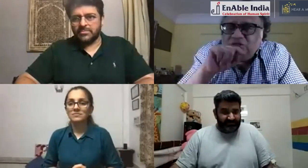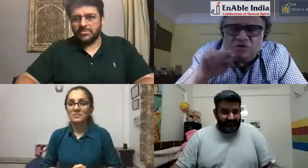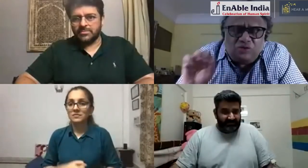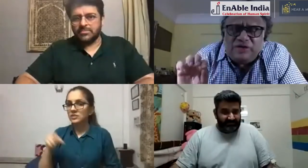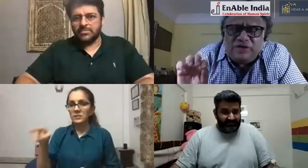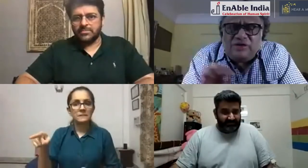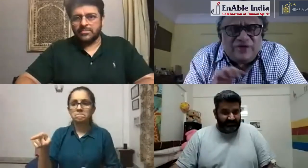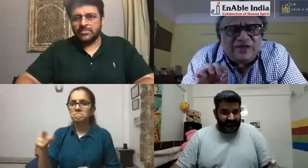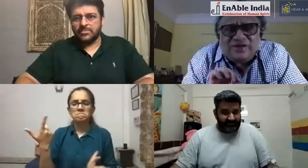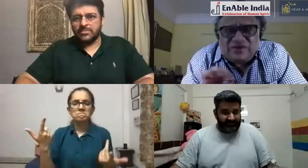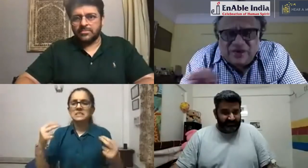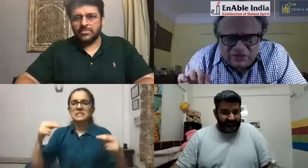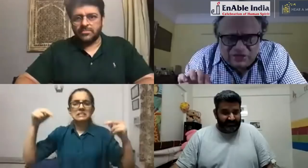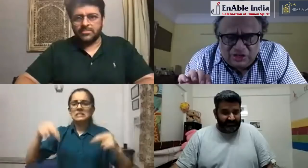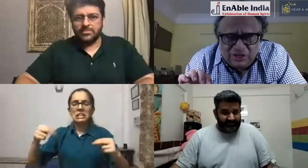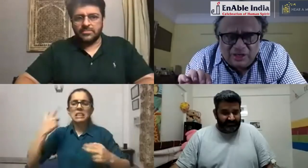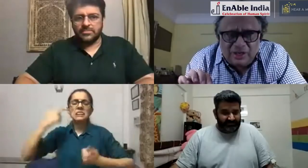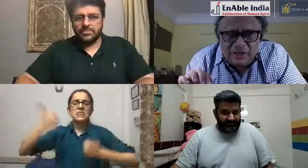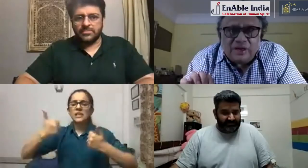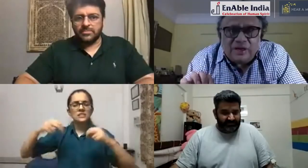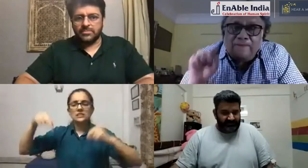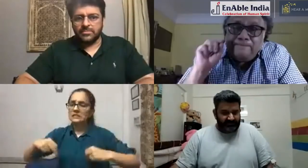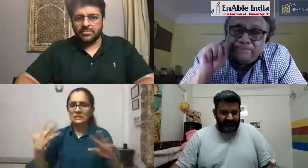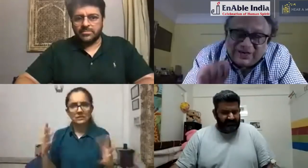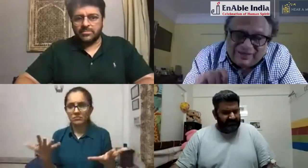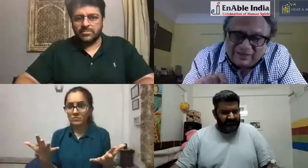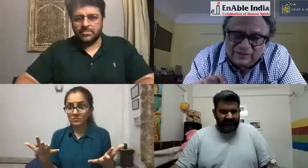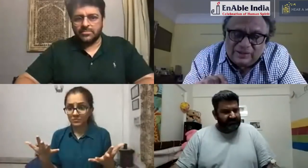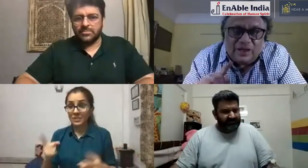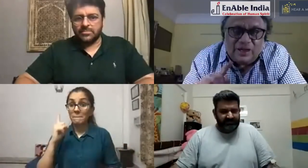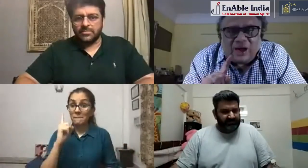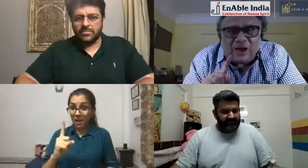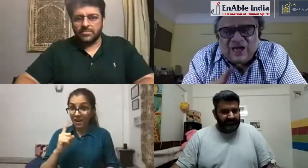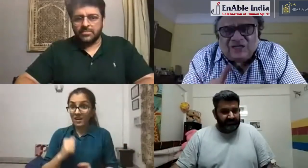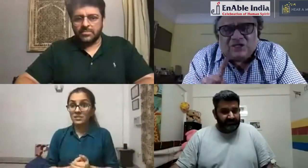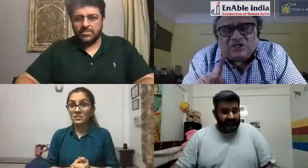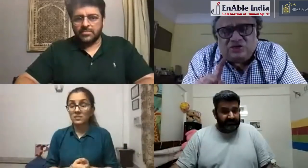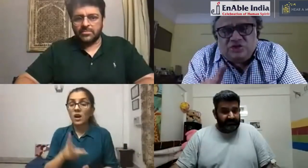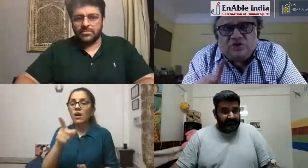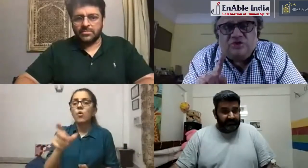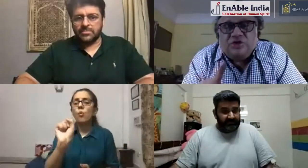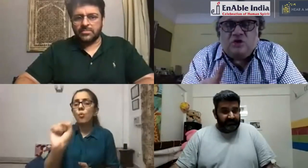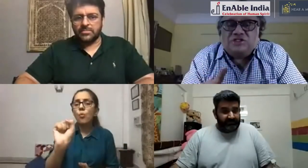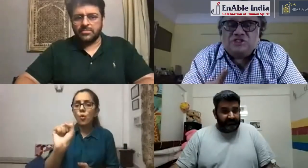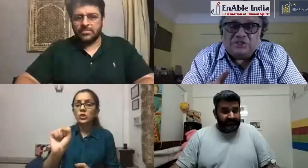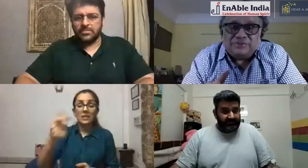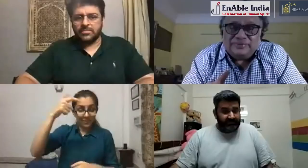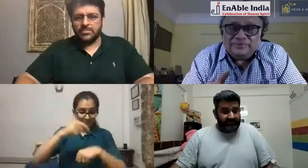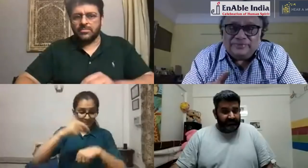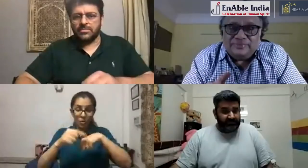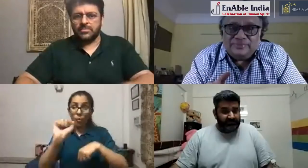There is no need of any test, but ask your